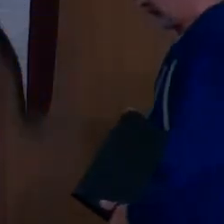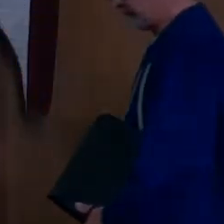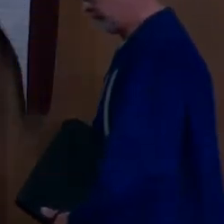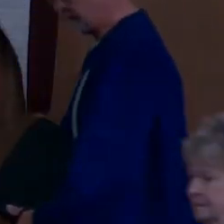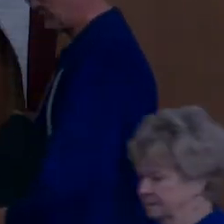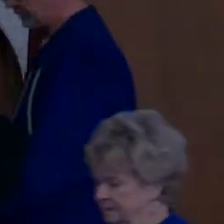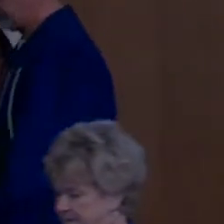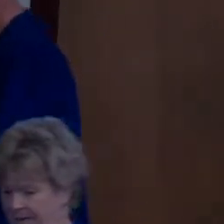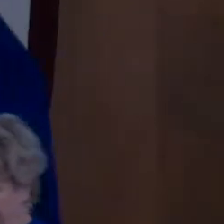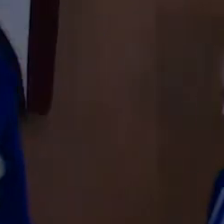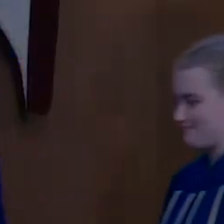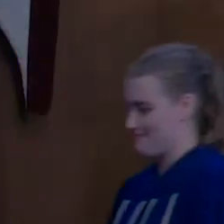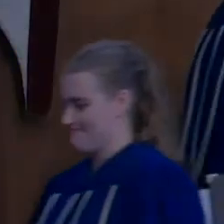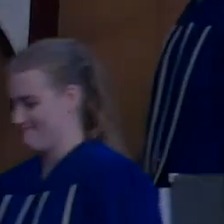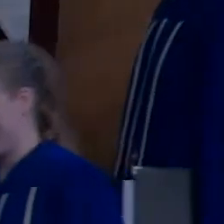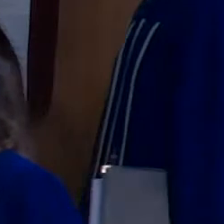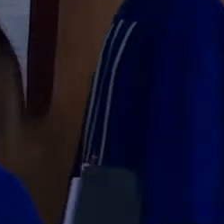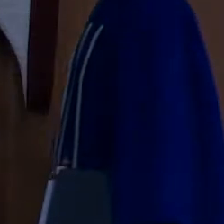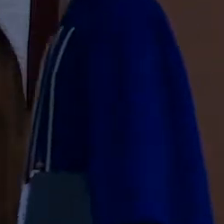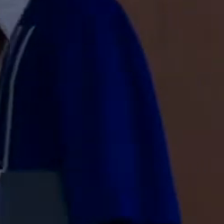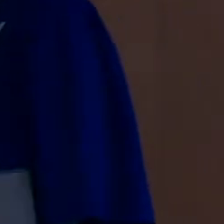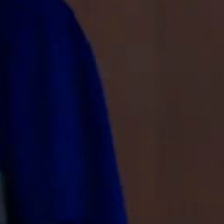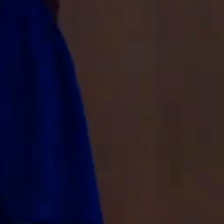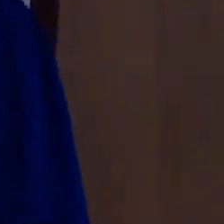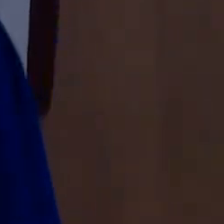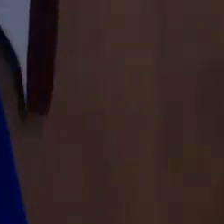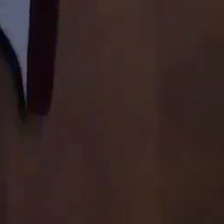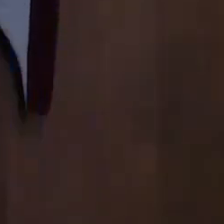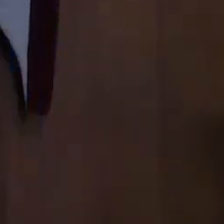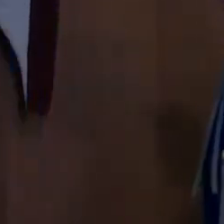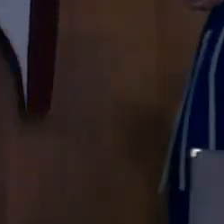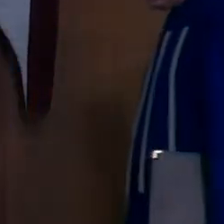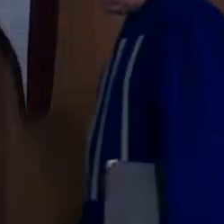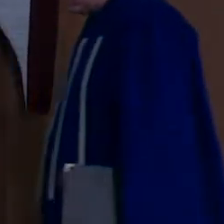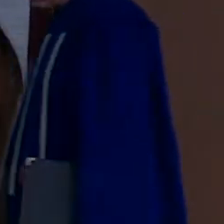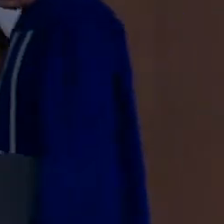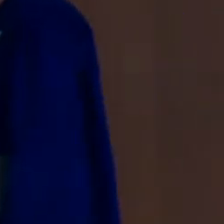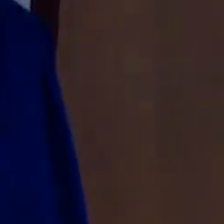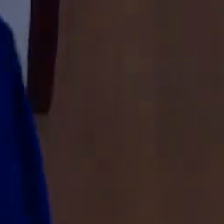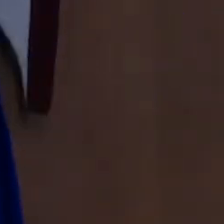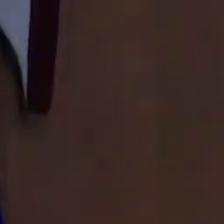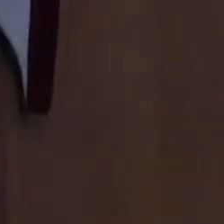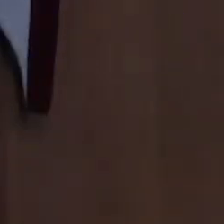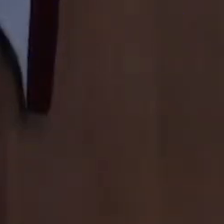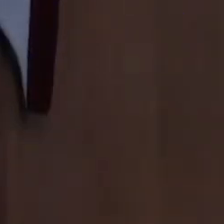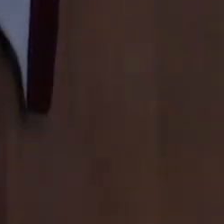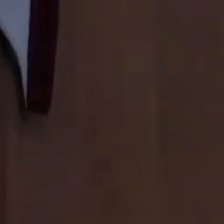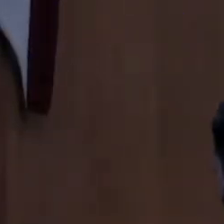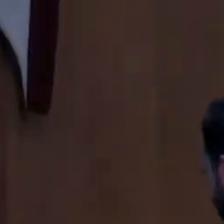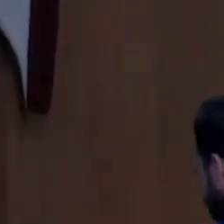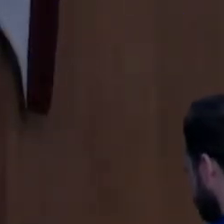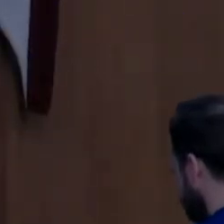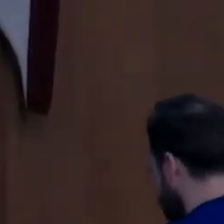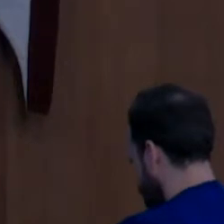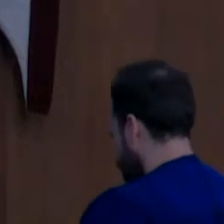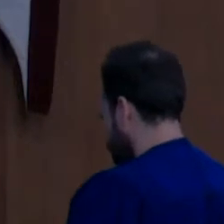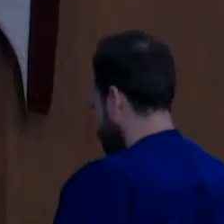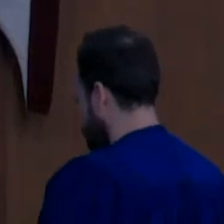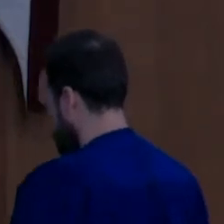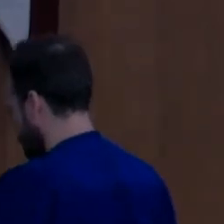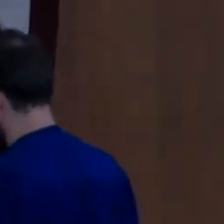12. Dear friends, let's love each other, because love is from God, and everyone who loves is born from God